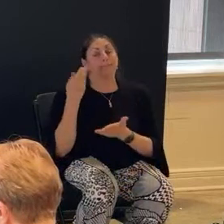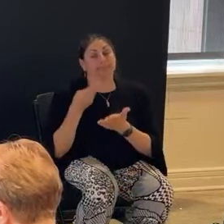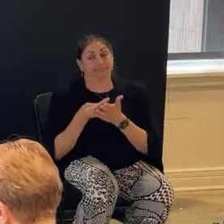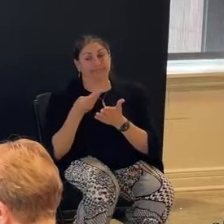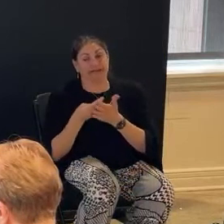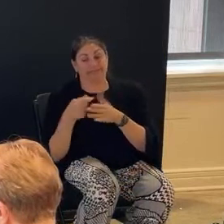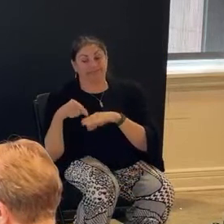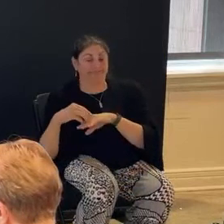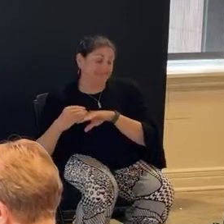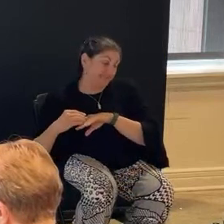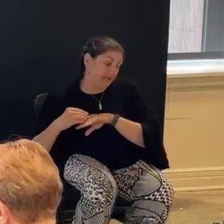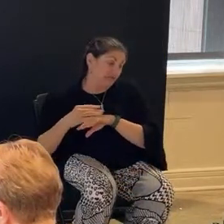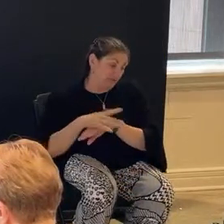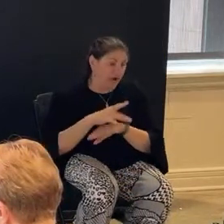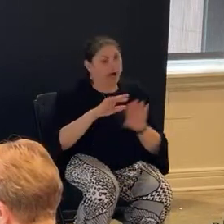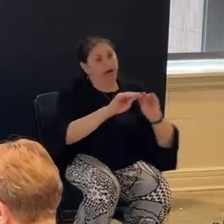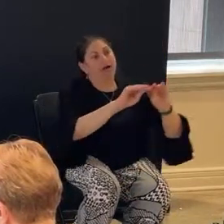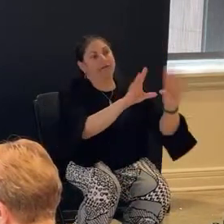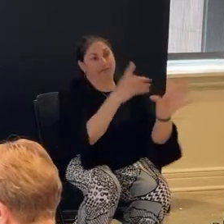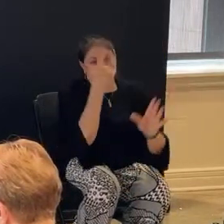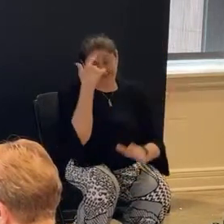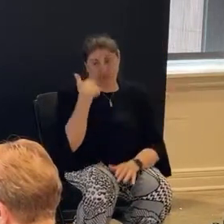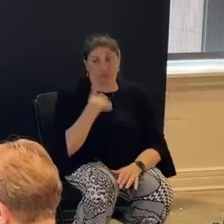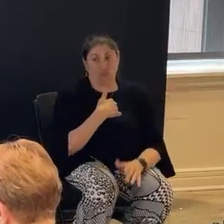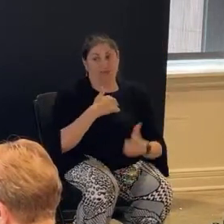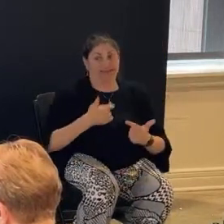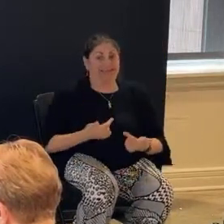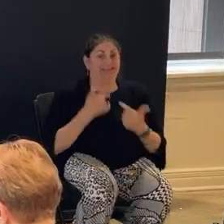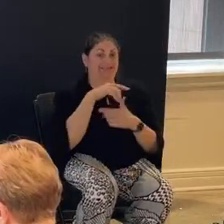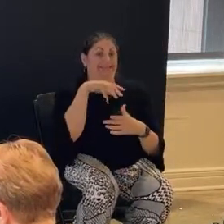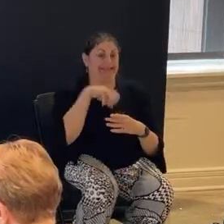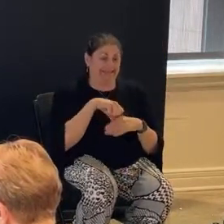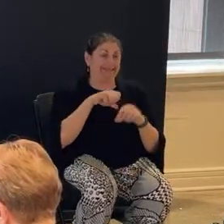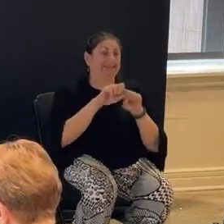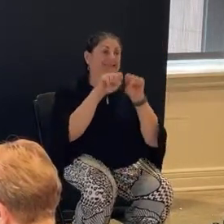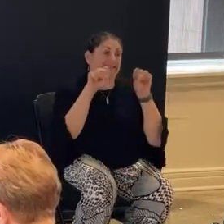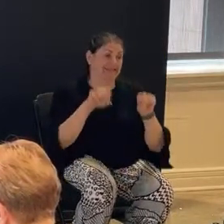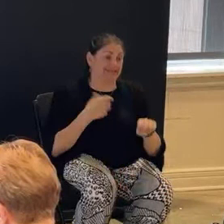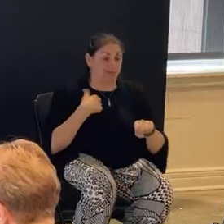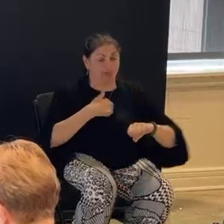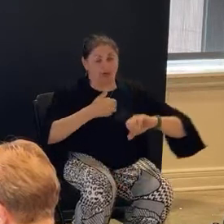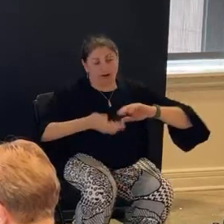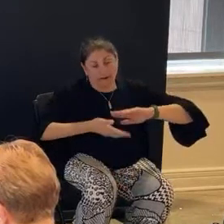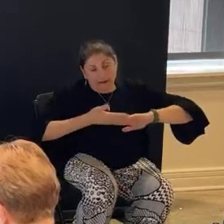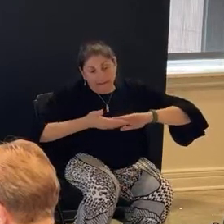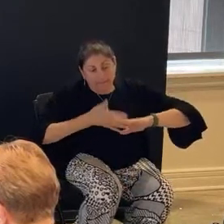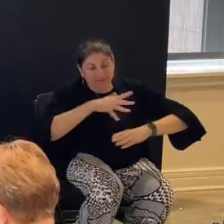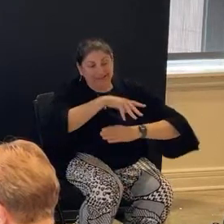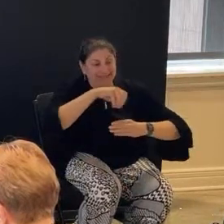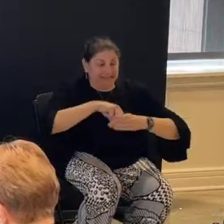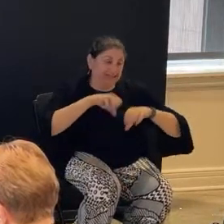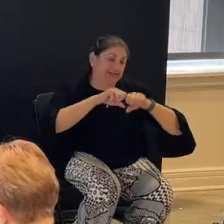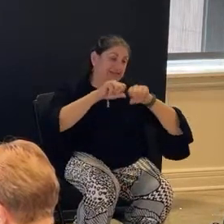I mean, obviously it influences it. You know, we live in the system, you know, we are sort of operating within its dictates.